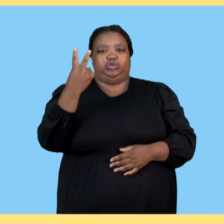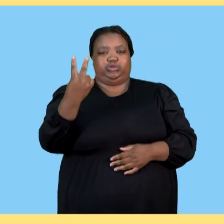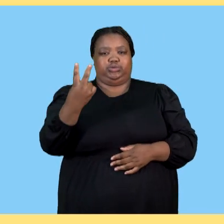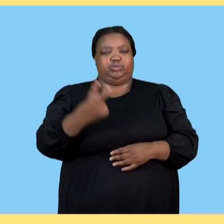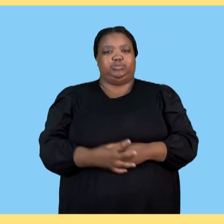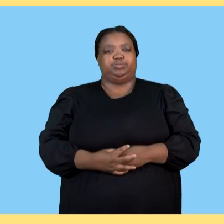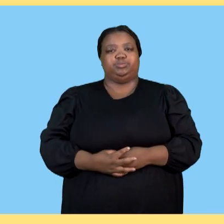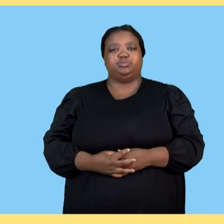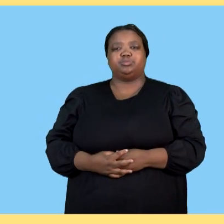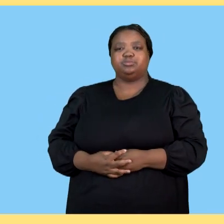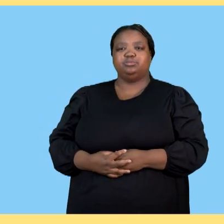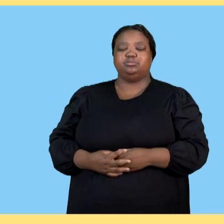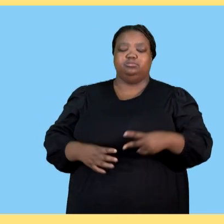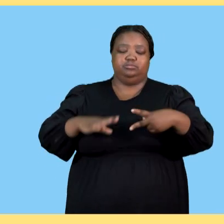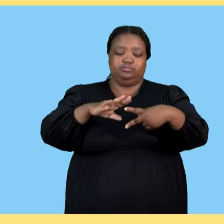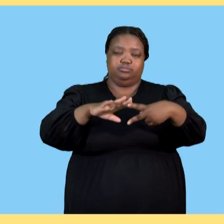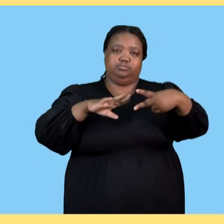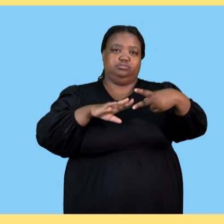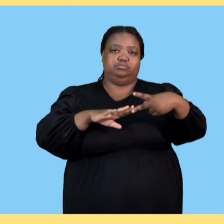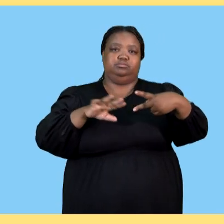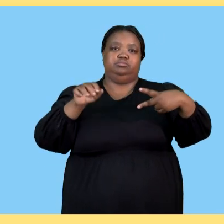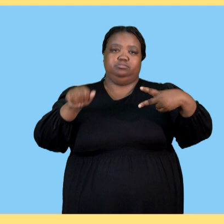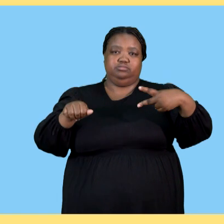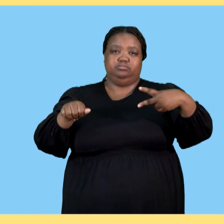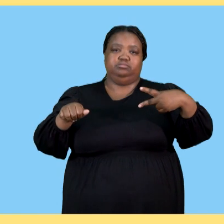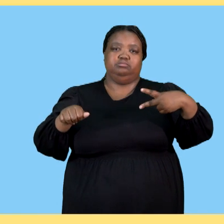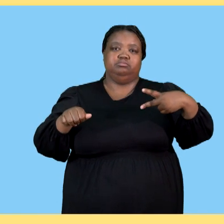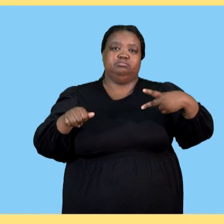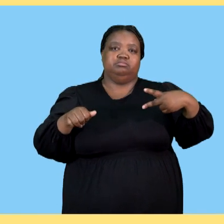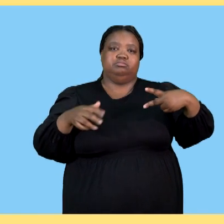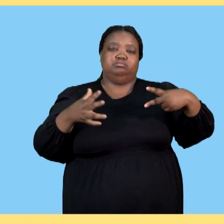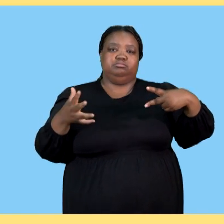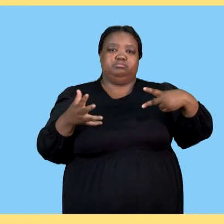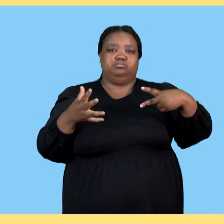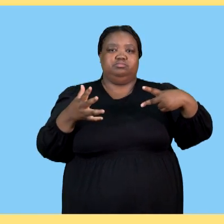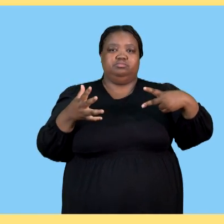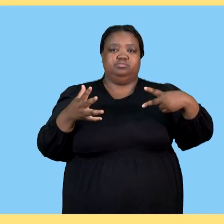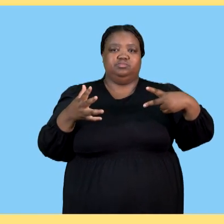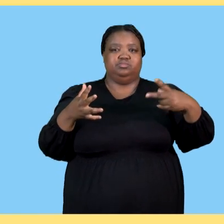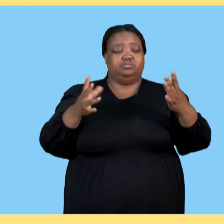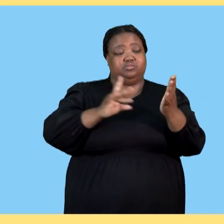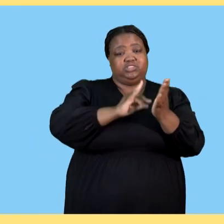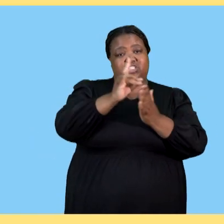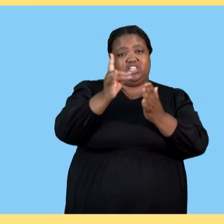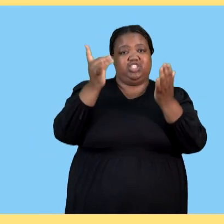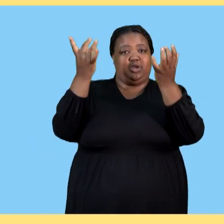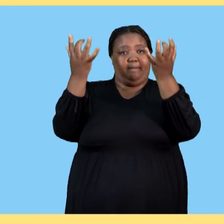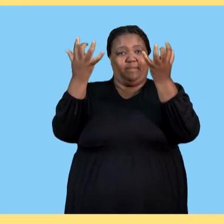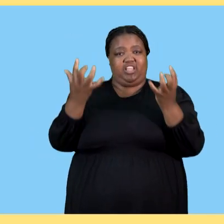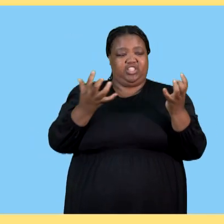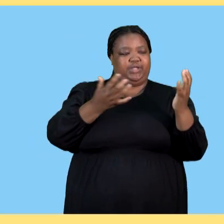Question number two. Name two items which will not